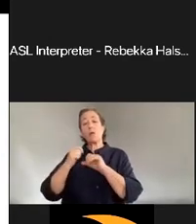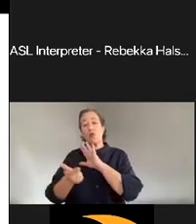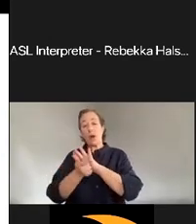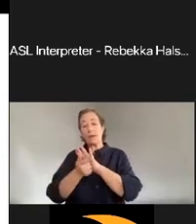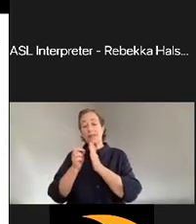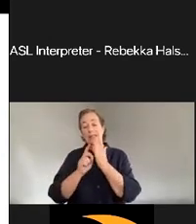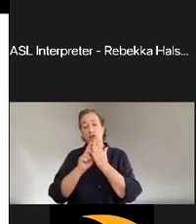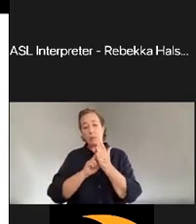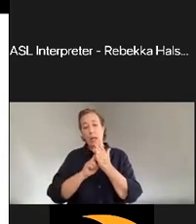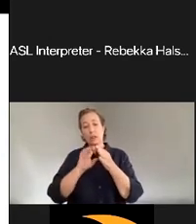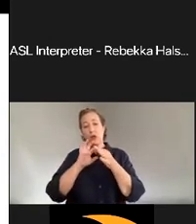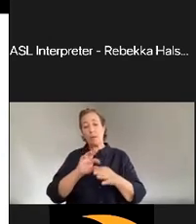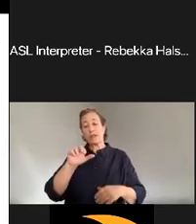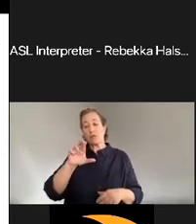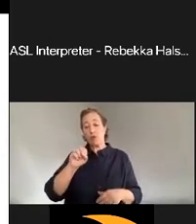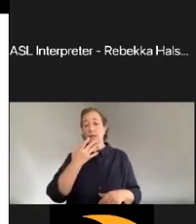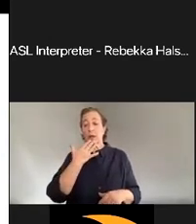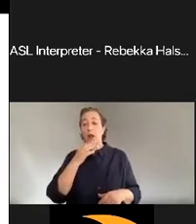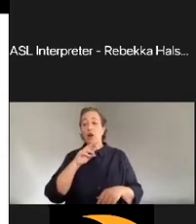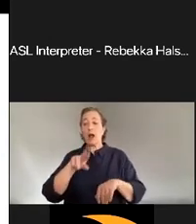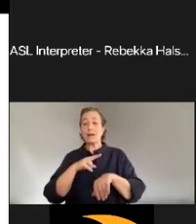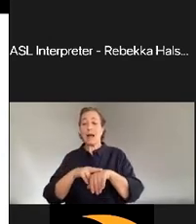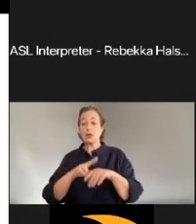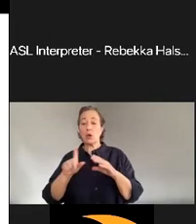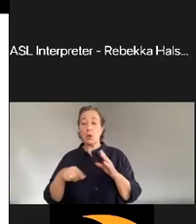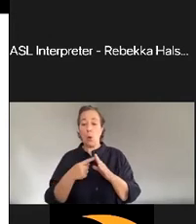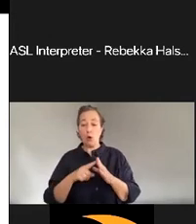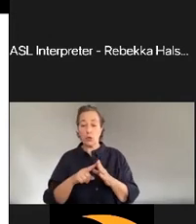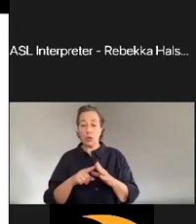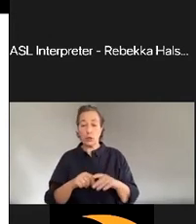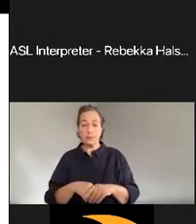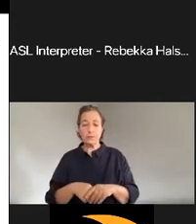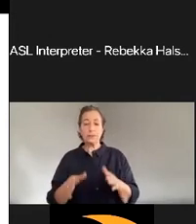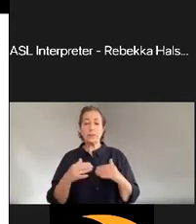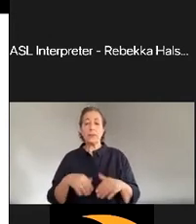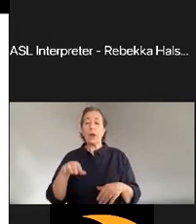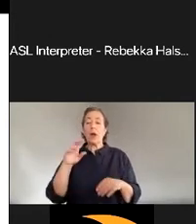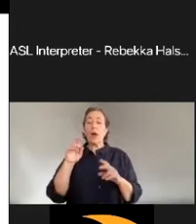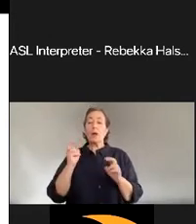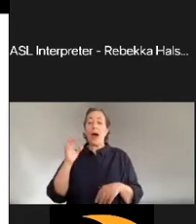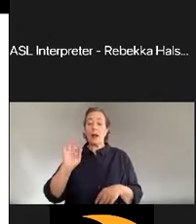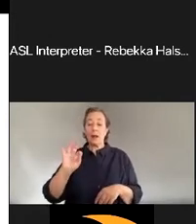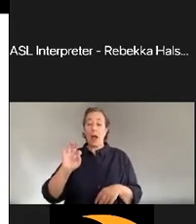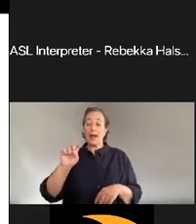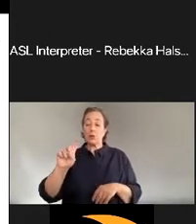basis of race, color, and national origin. Title IX of the Education Amendments